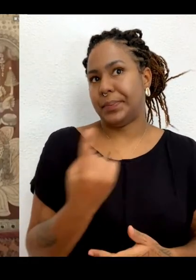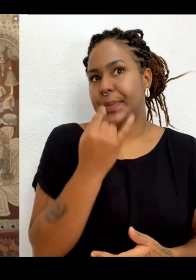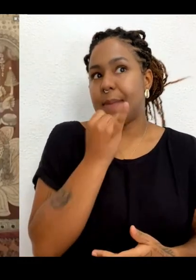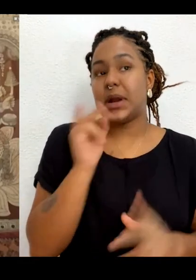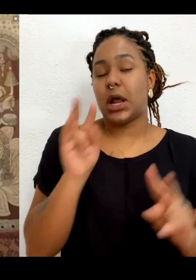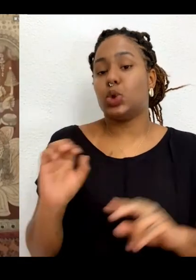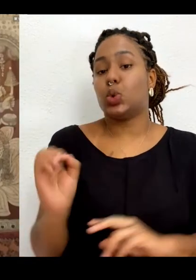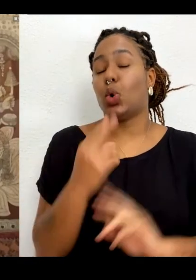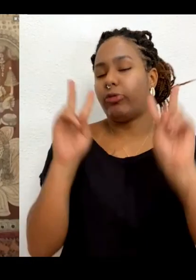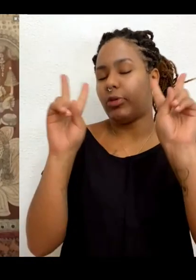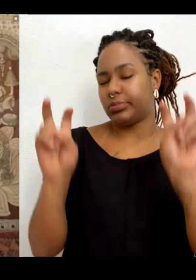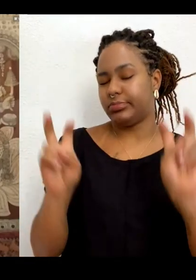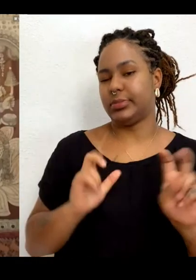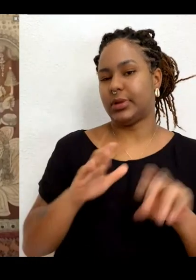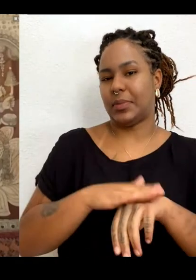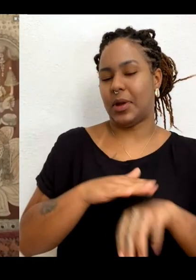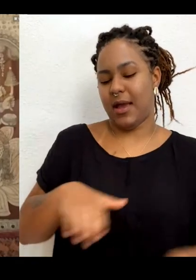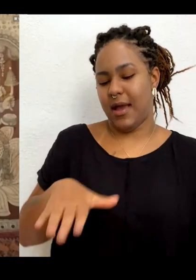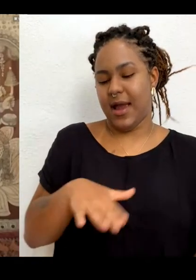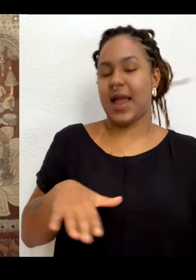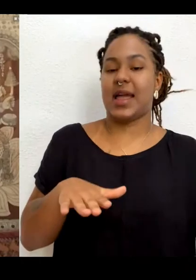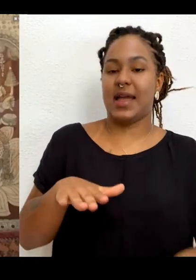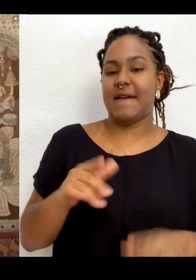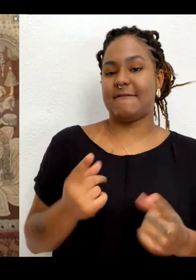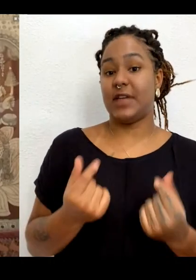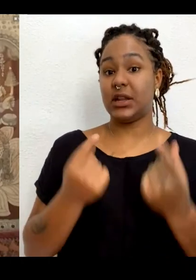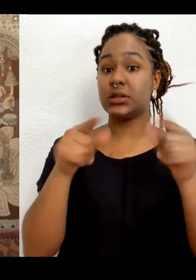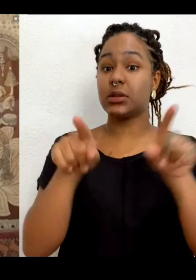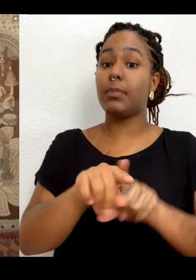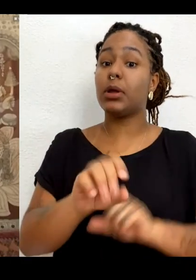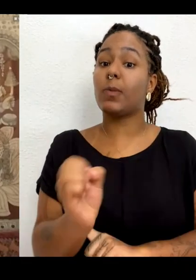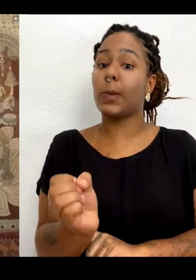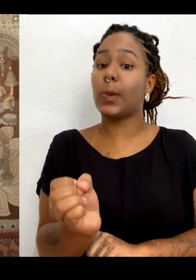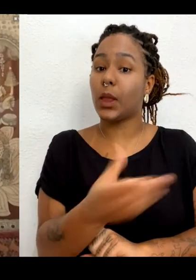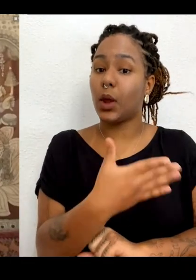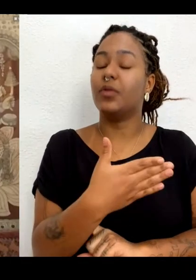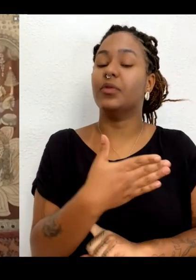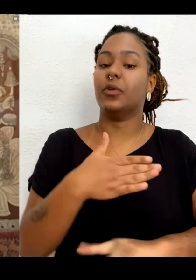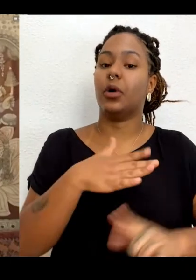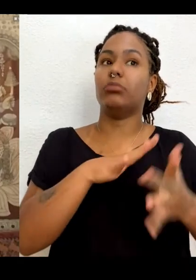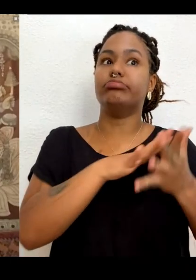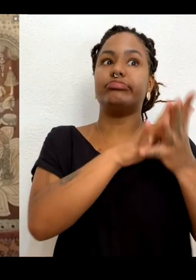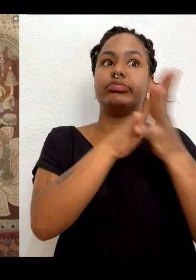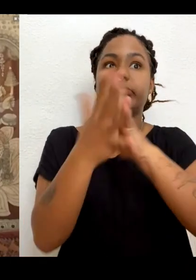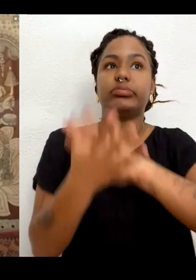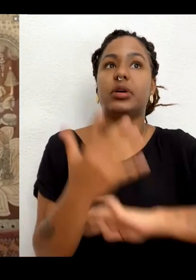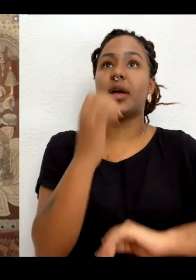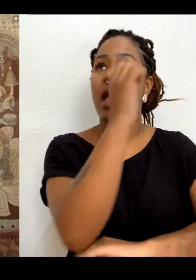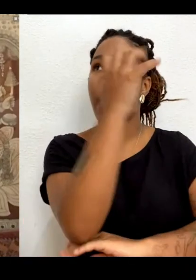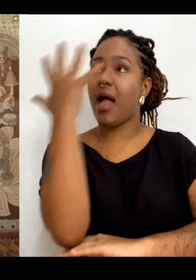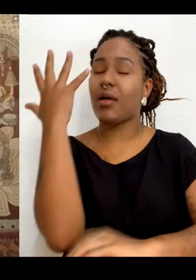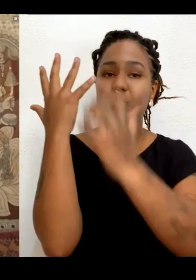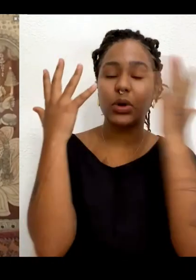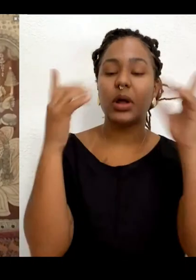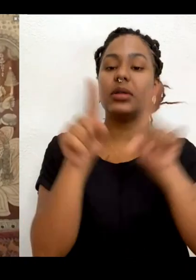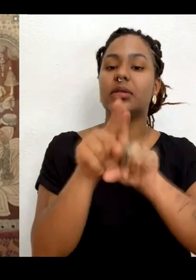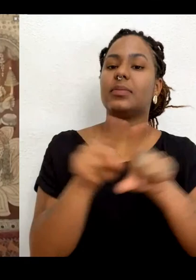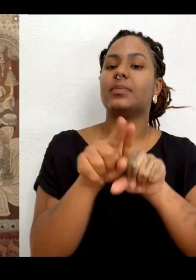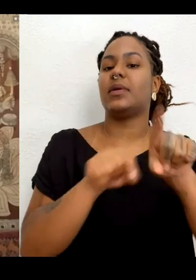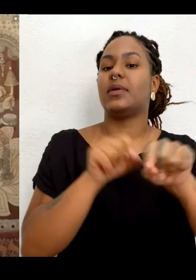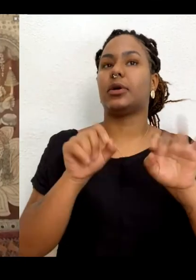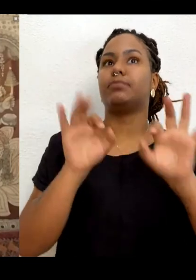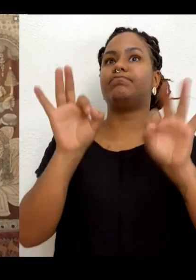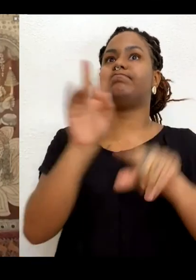degradation of the ecosystems and their integrity we are part of one Humanity on one